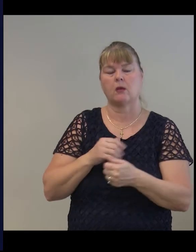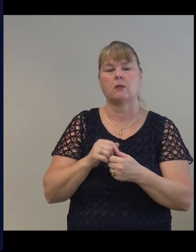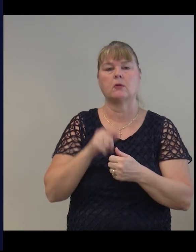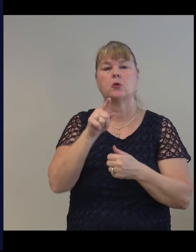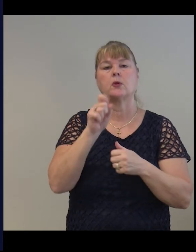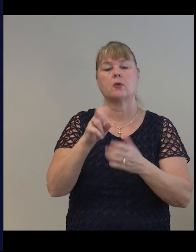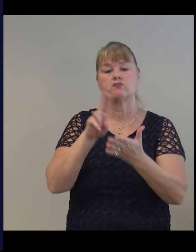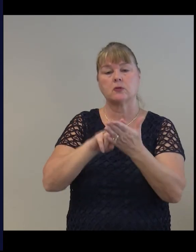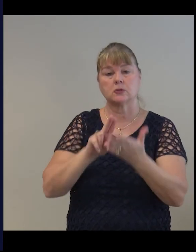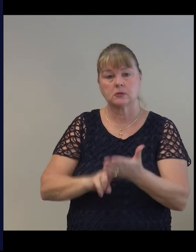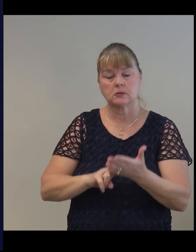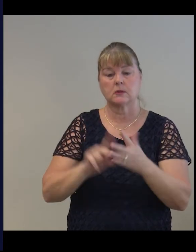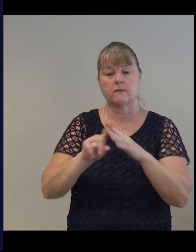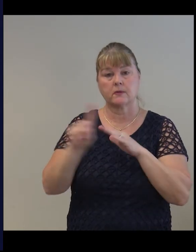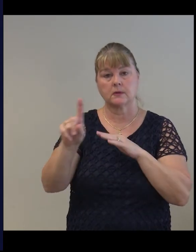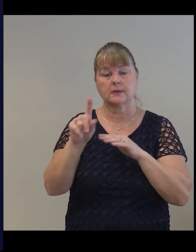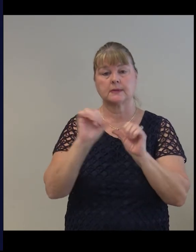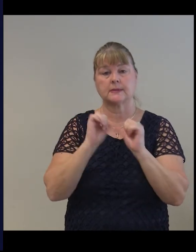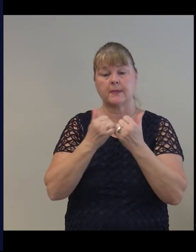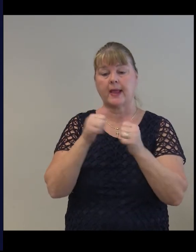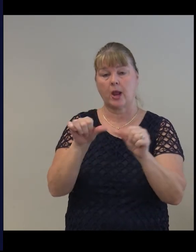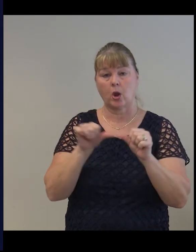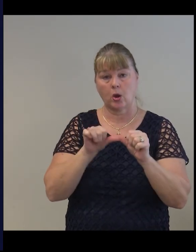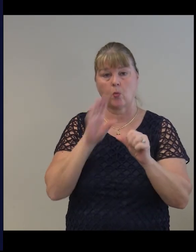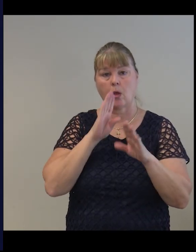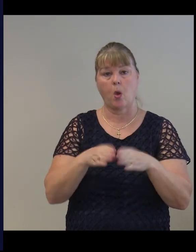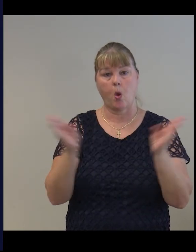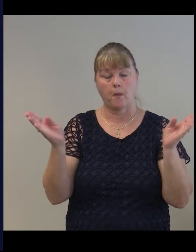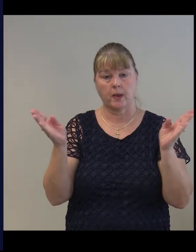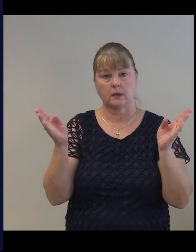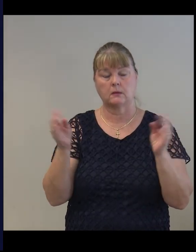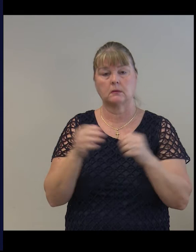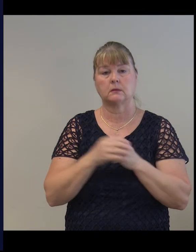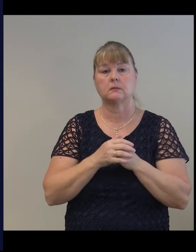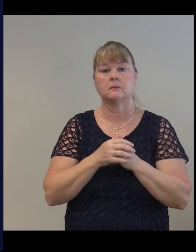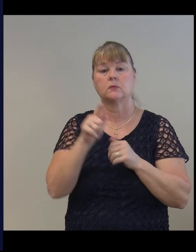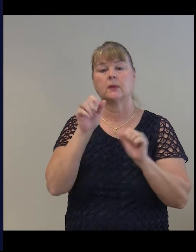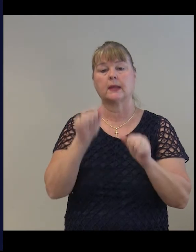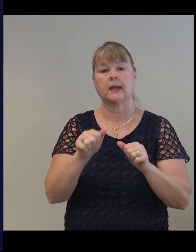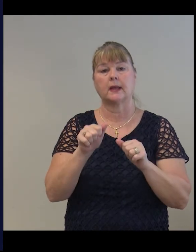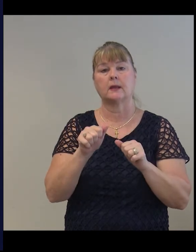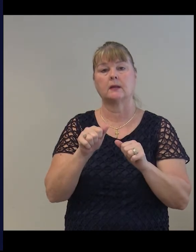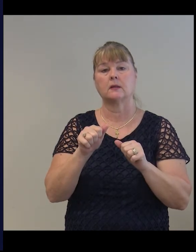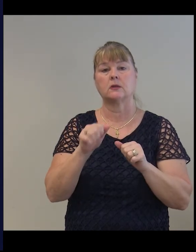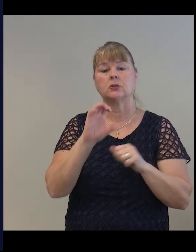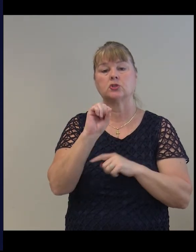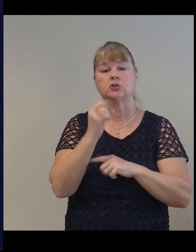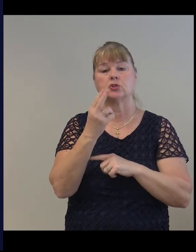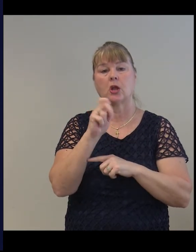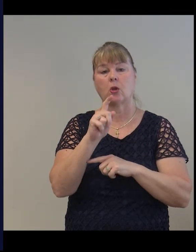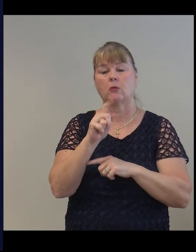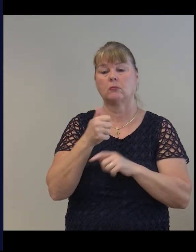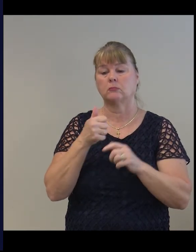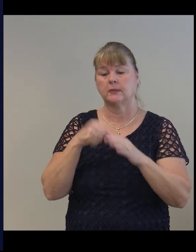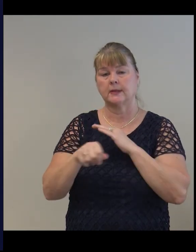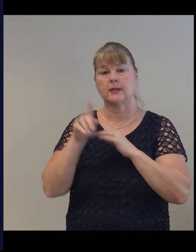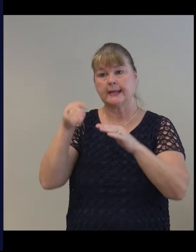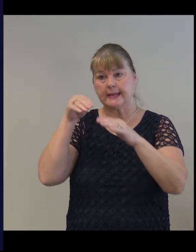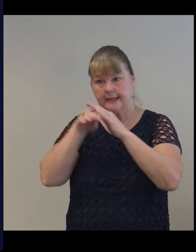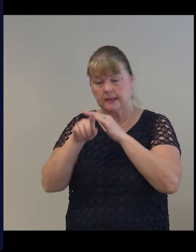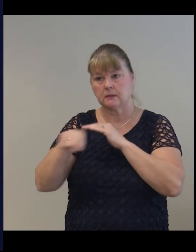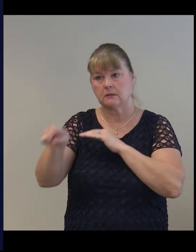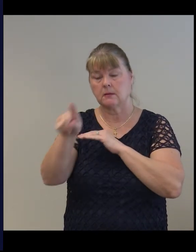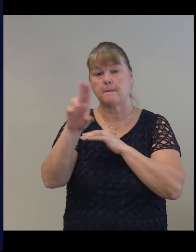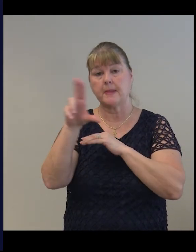Center. You can register at the evacuation assembly area, which will be open, and you can shuttle to an inland county